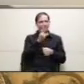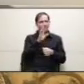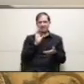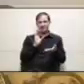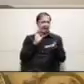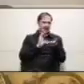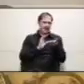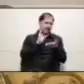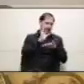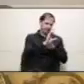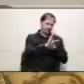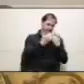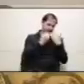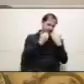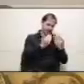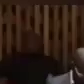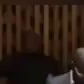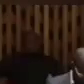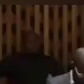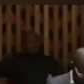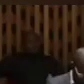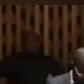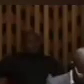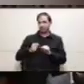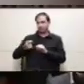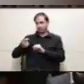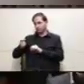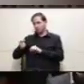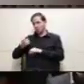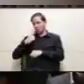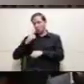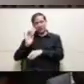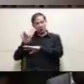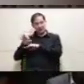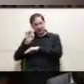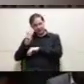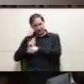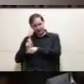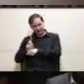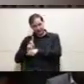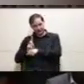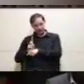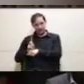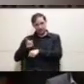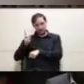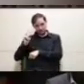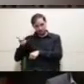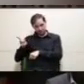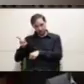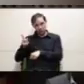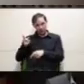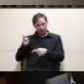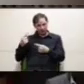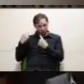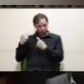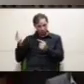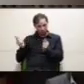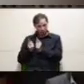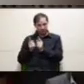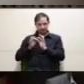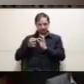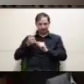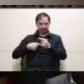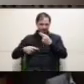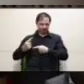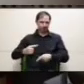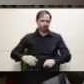Chair. Okay. That was more than 30 seconds, so I'll make you shorter. Proceed. Thanks,